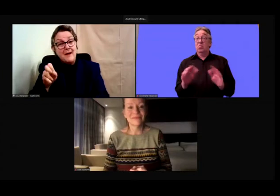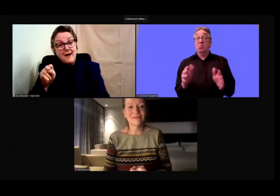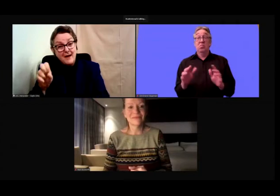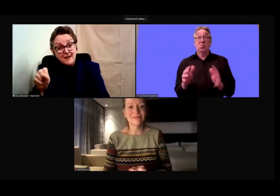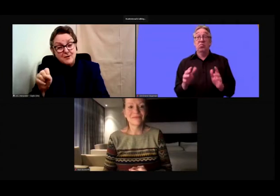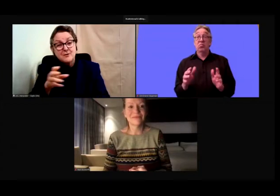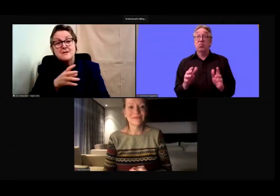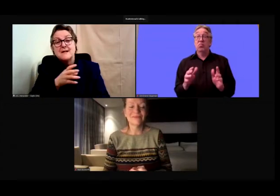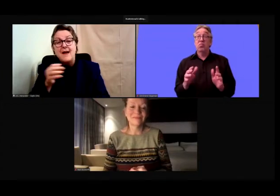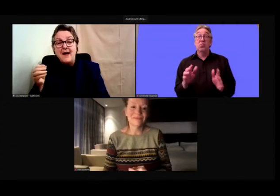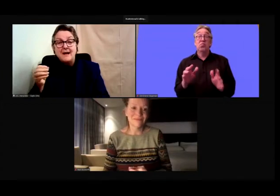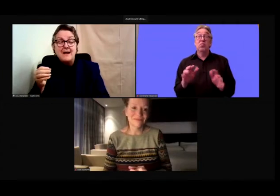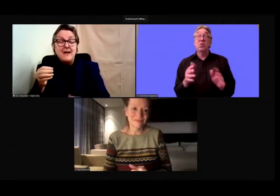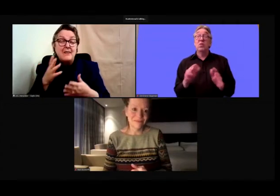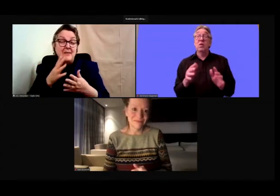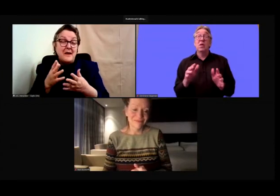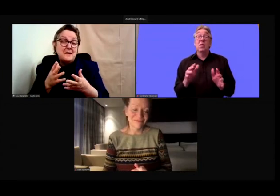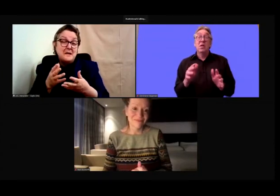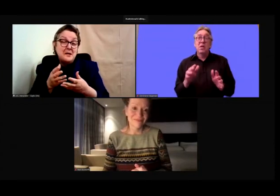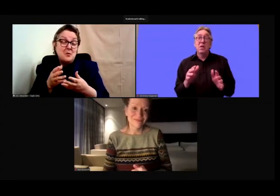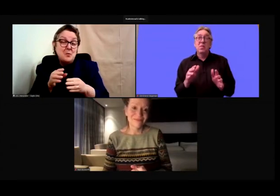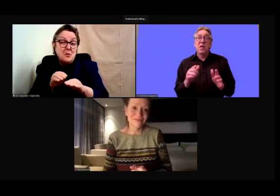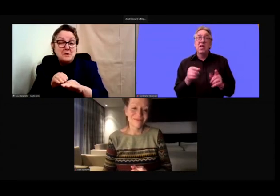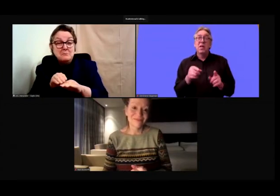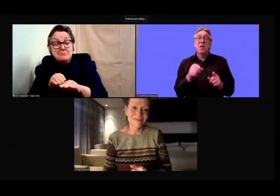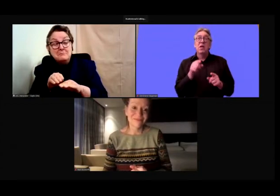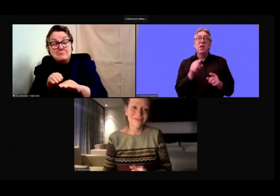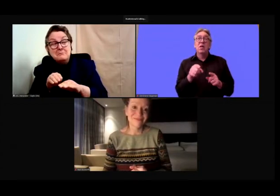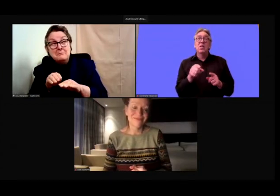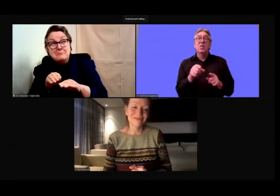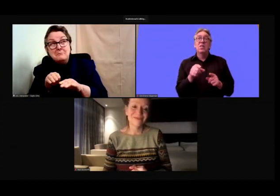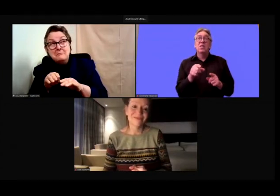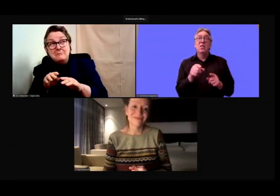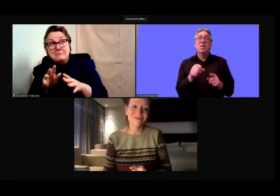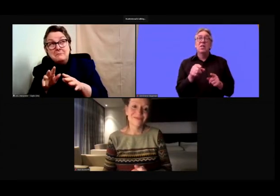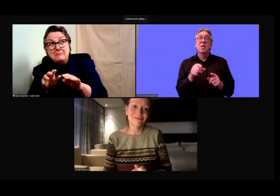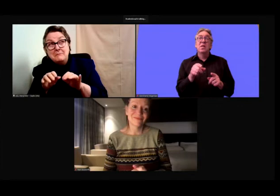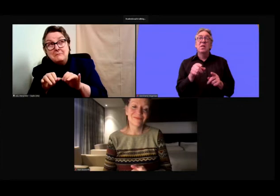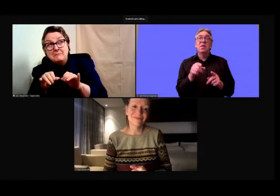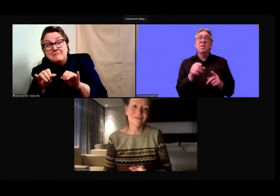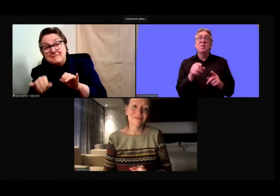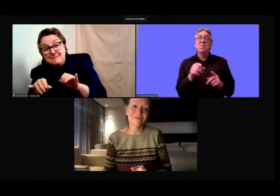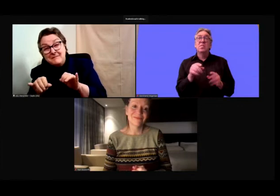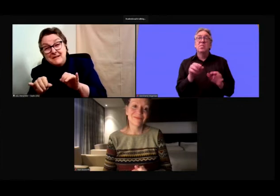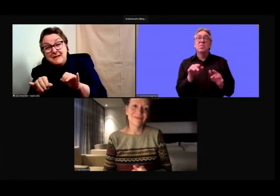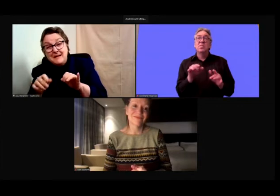or NGT. That would be super speculative on my side now.